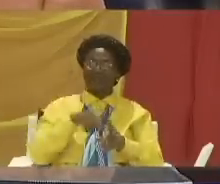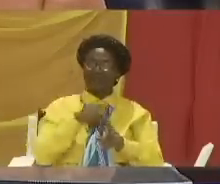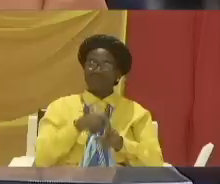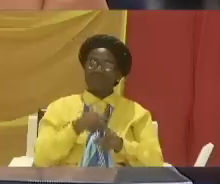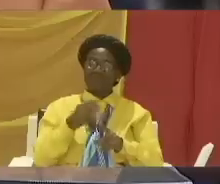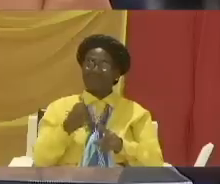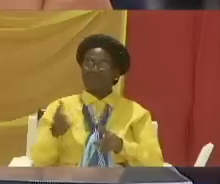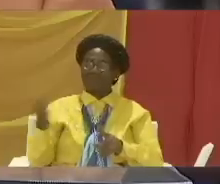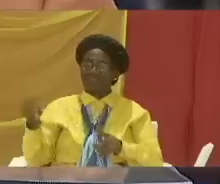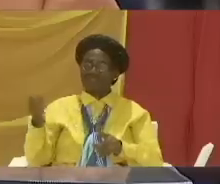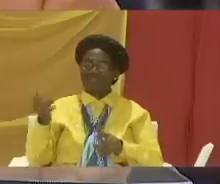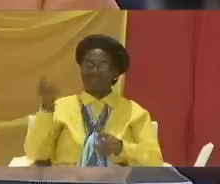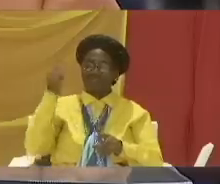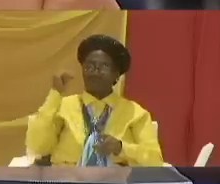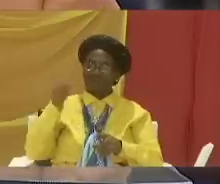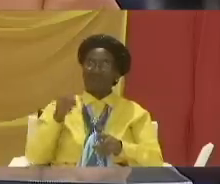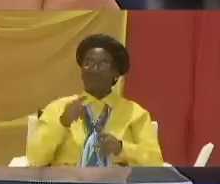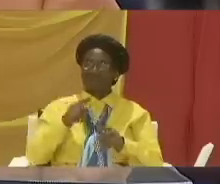still a bit hard.